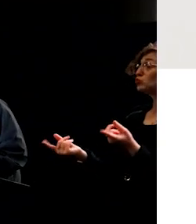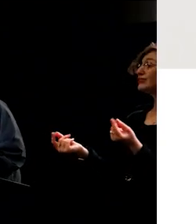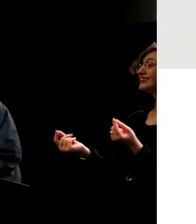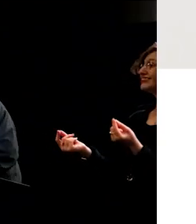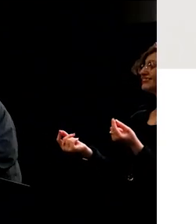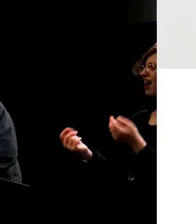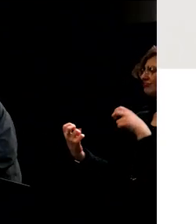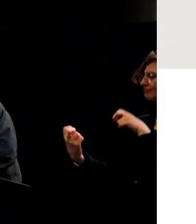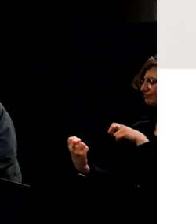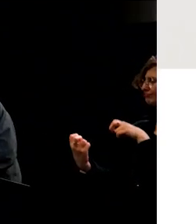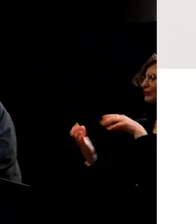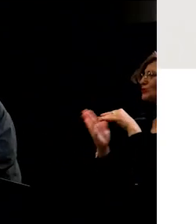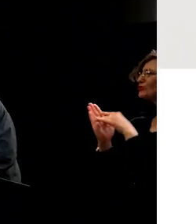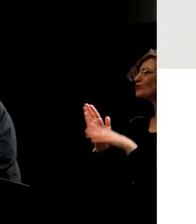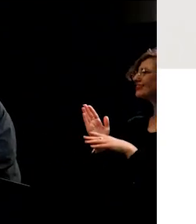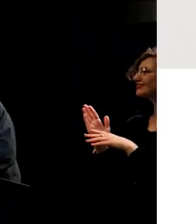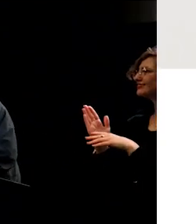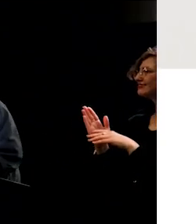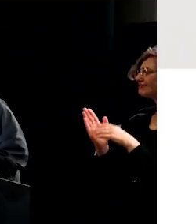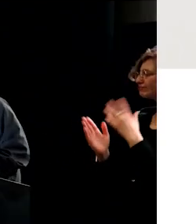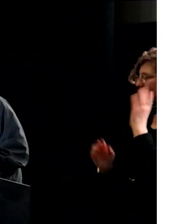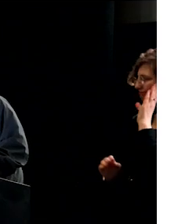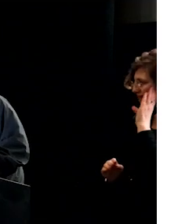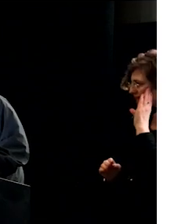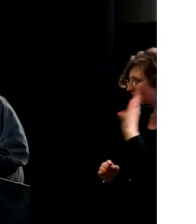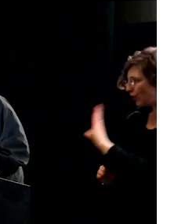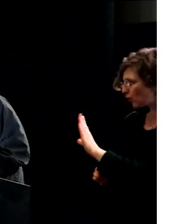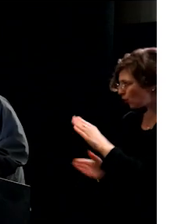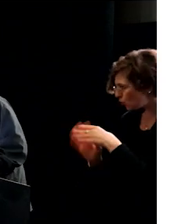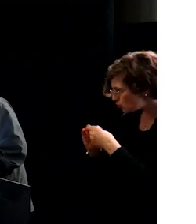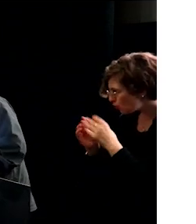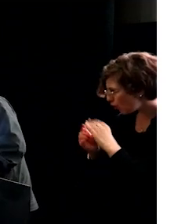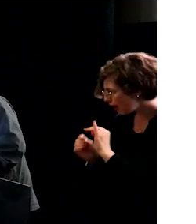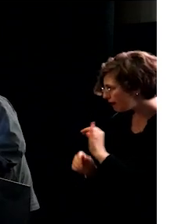students, and I get to help them, and I get to hear their stories.